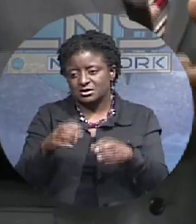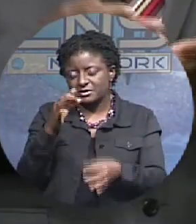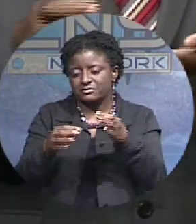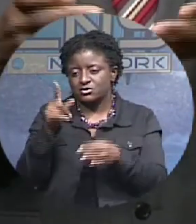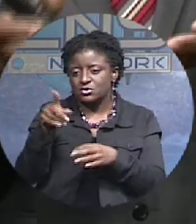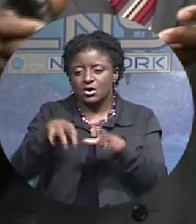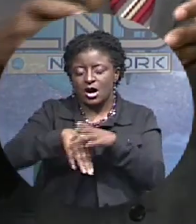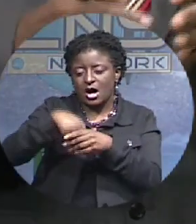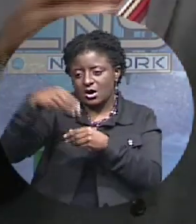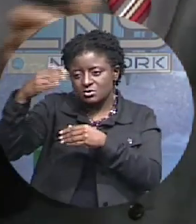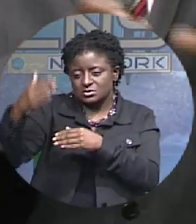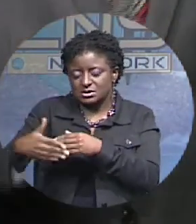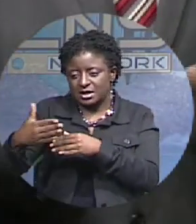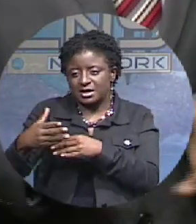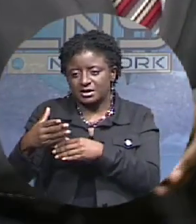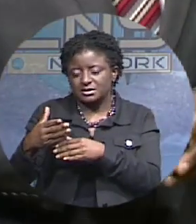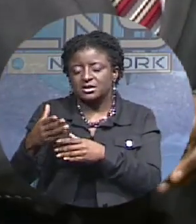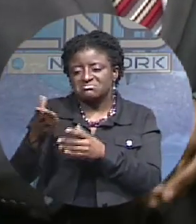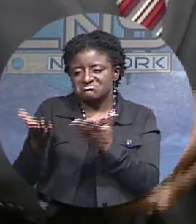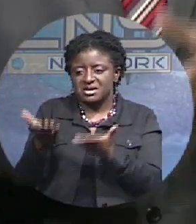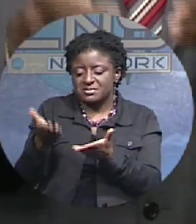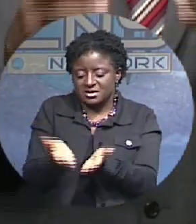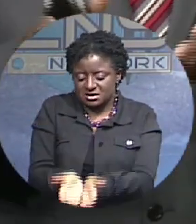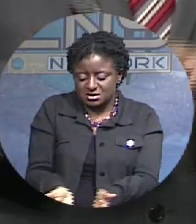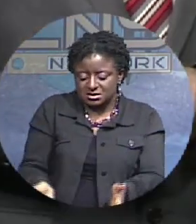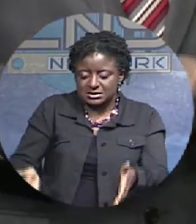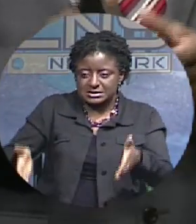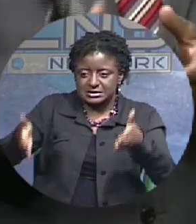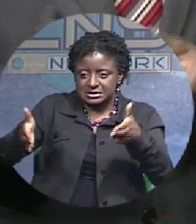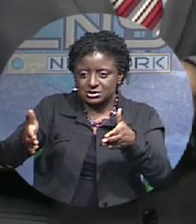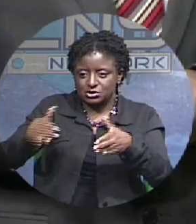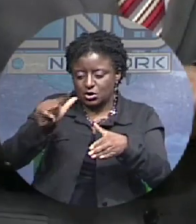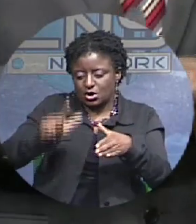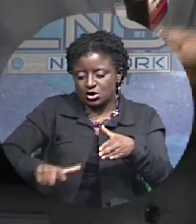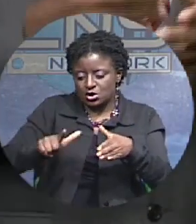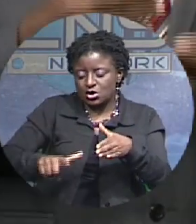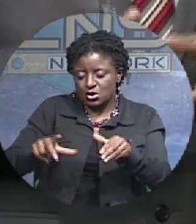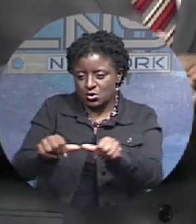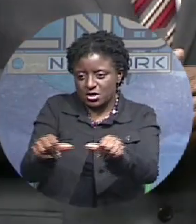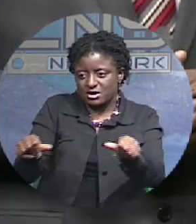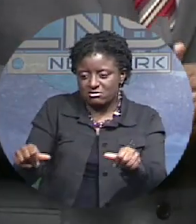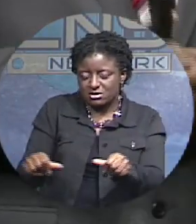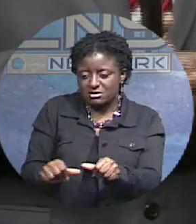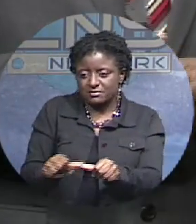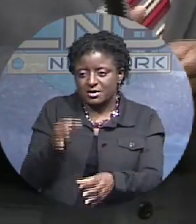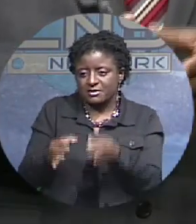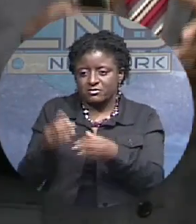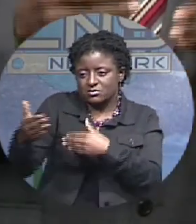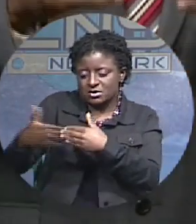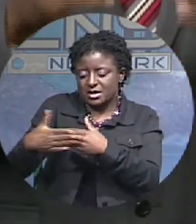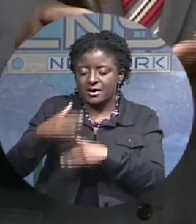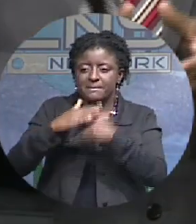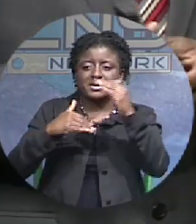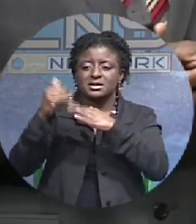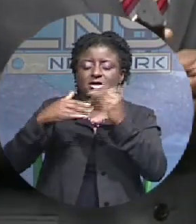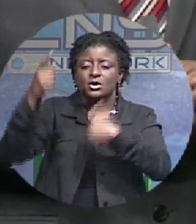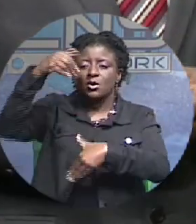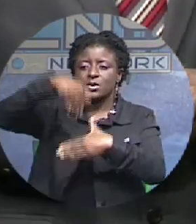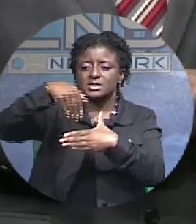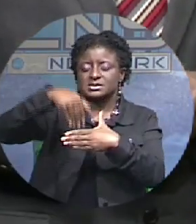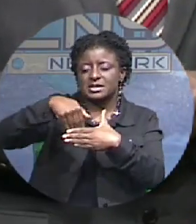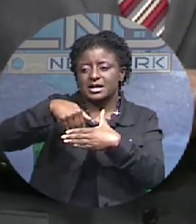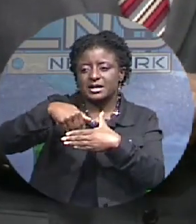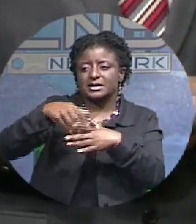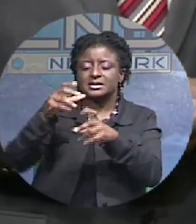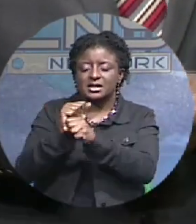outdoors, some sort of a ditch or a very low-lying area. If you happen to be near a building, we want you to get indoors and get to the most secure portions of that